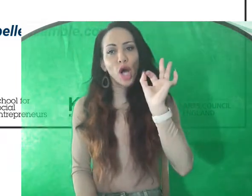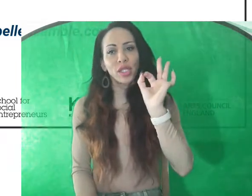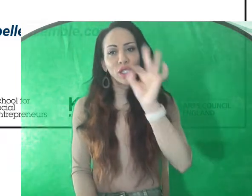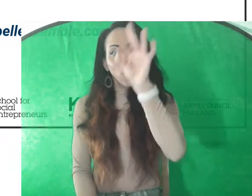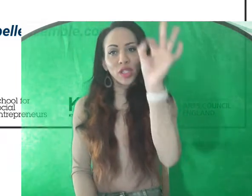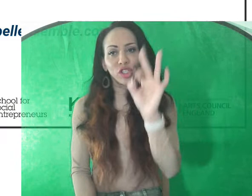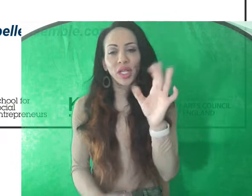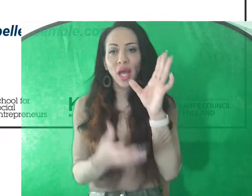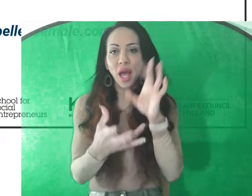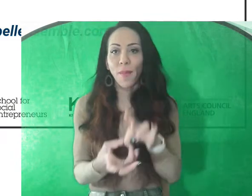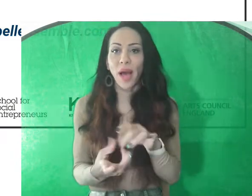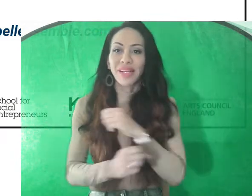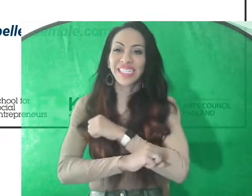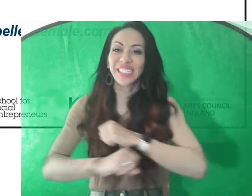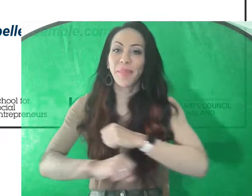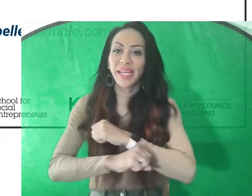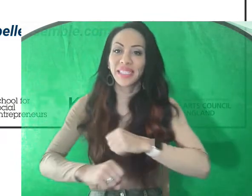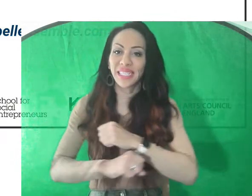is,